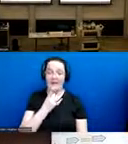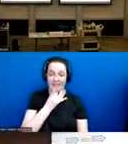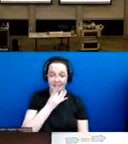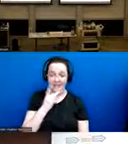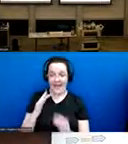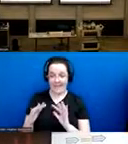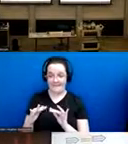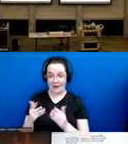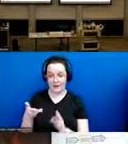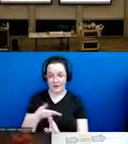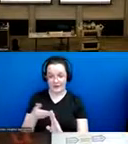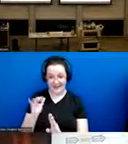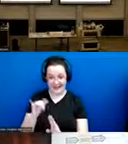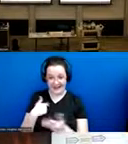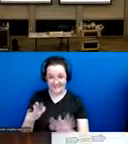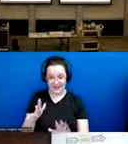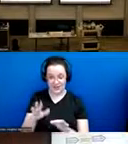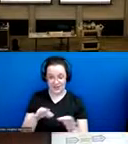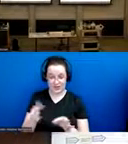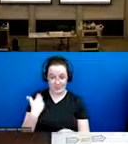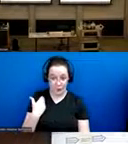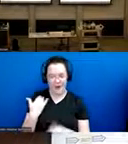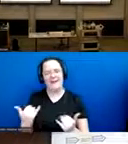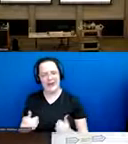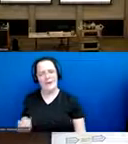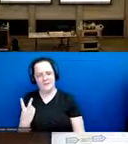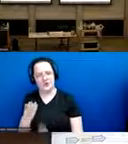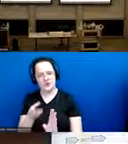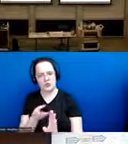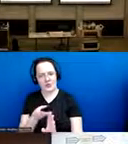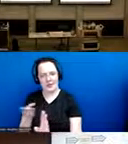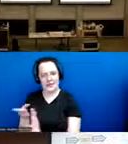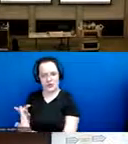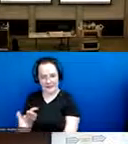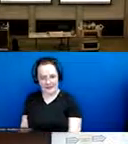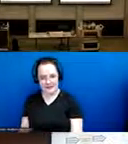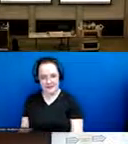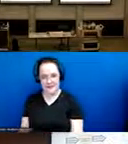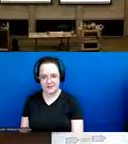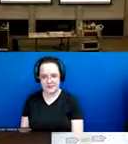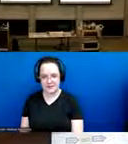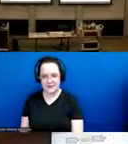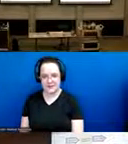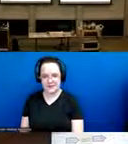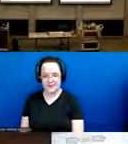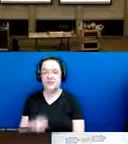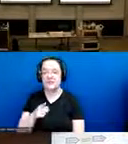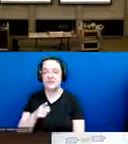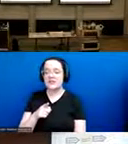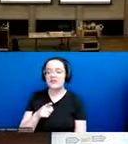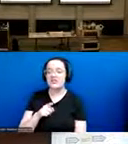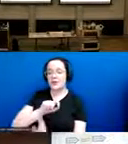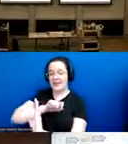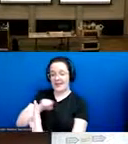described before, now you want to have two light matter interfaces. Notice that I put it here, right? Photon comes in here, but now instead of only going